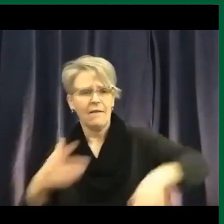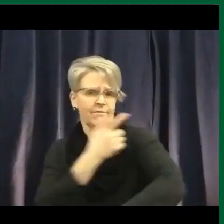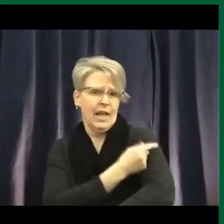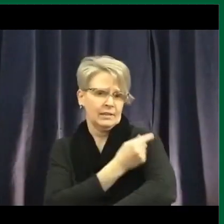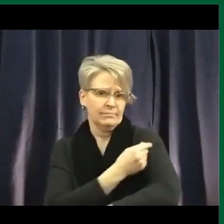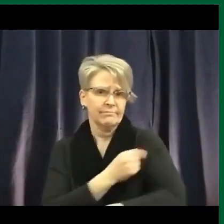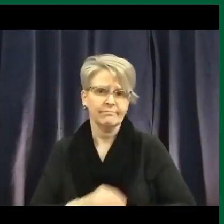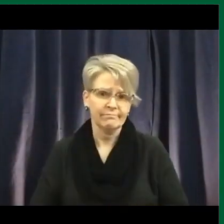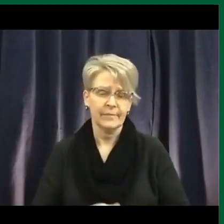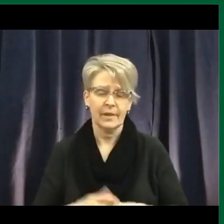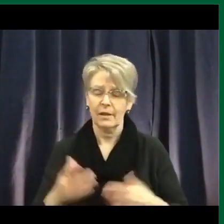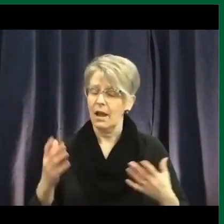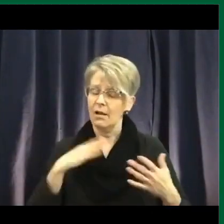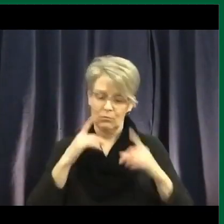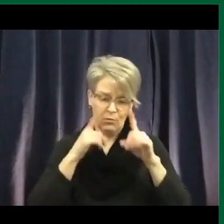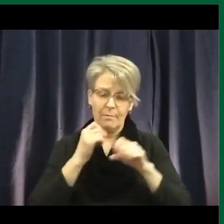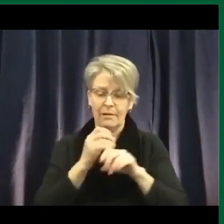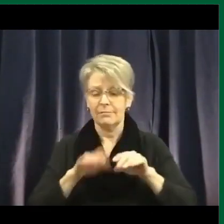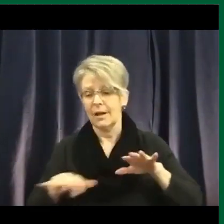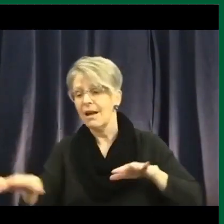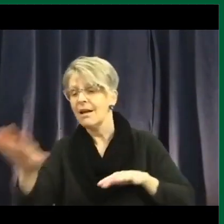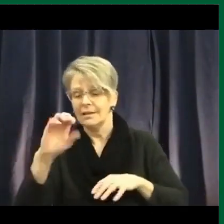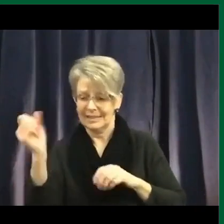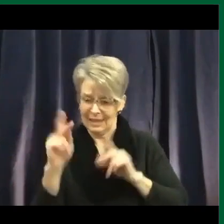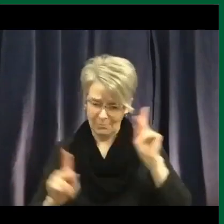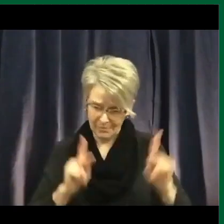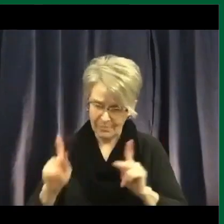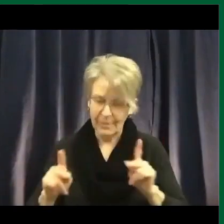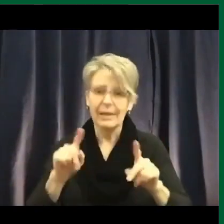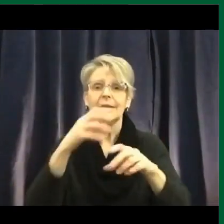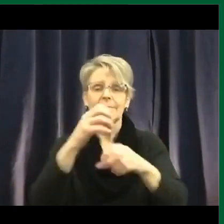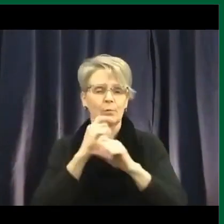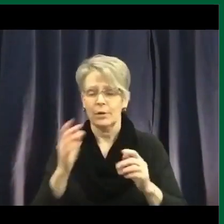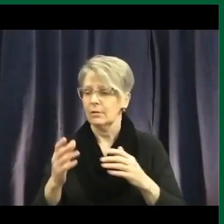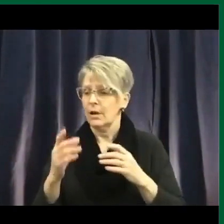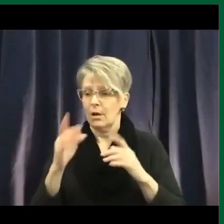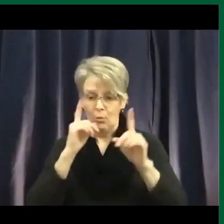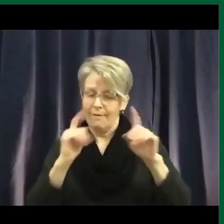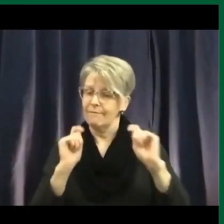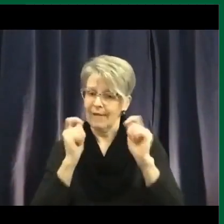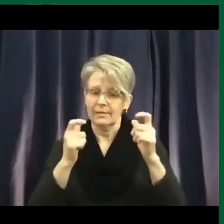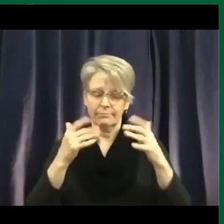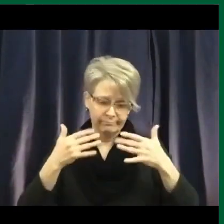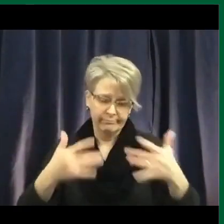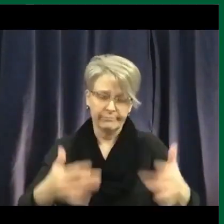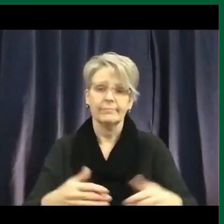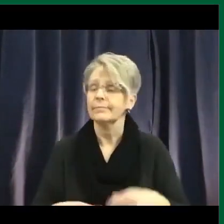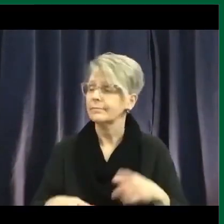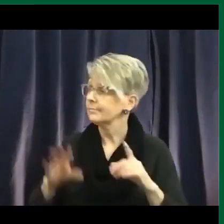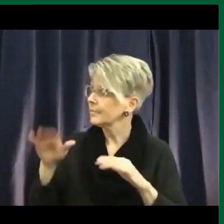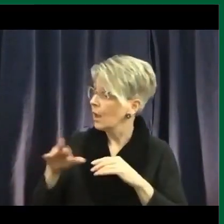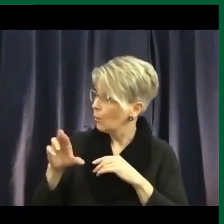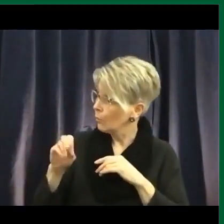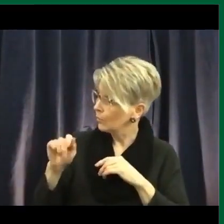communities and making them available to Saskatchewan people in a very, very rapid fashion. Follow-up, Roberta?